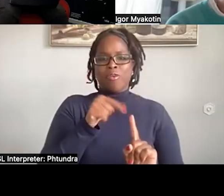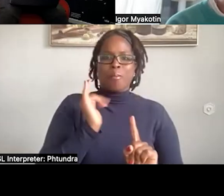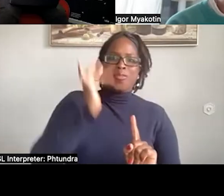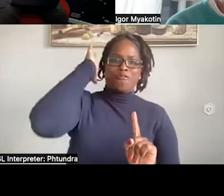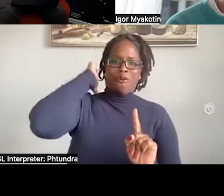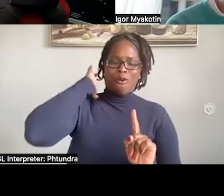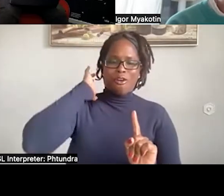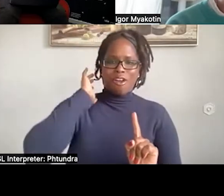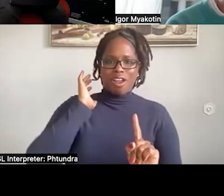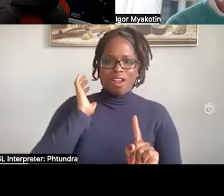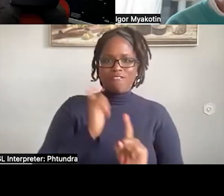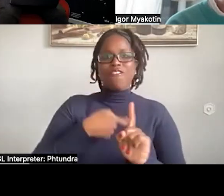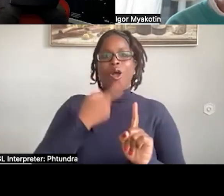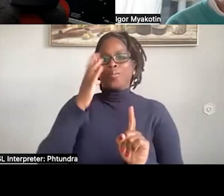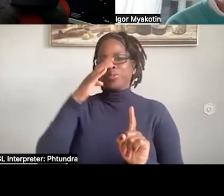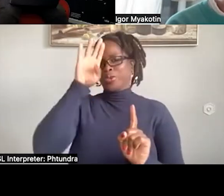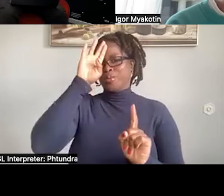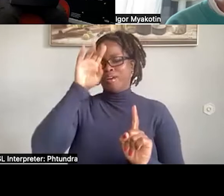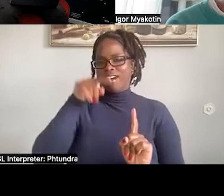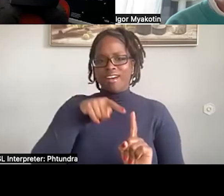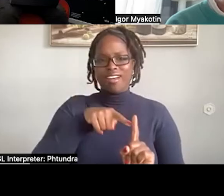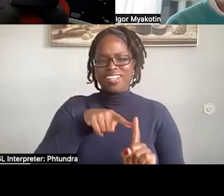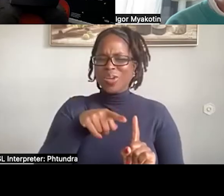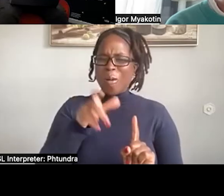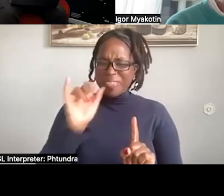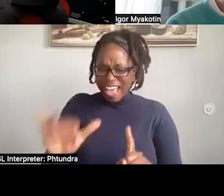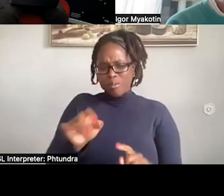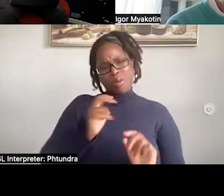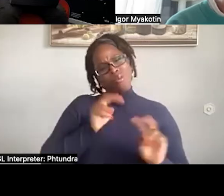Cuba for Cuban filmmakers, and it's very interesting